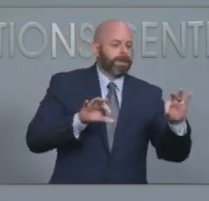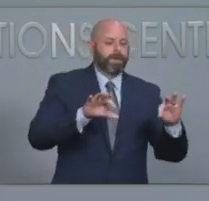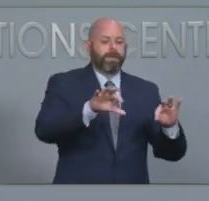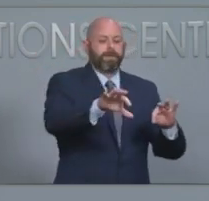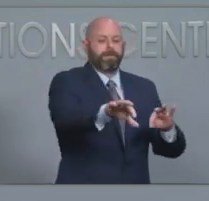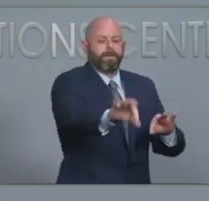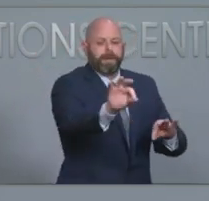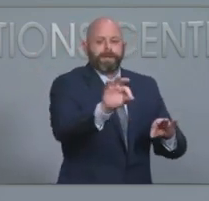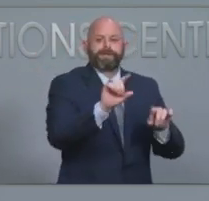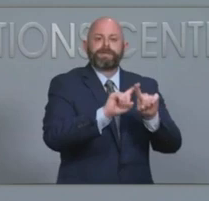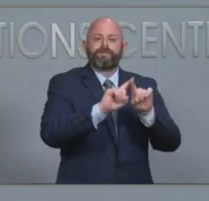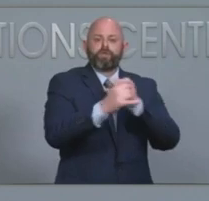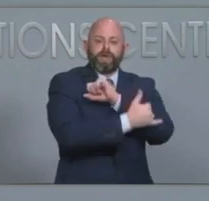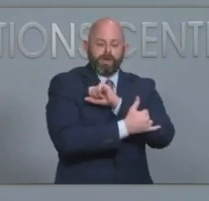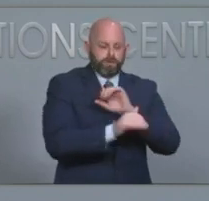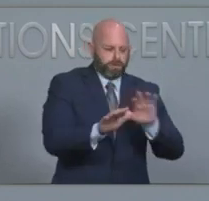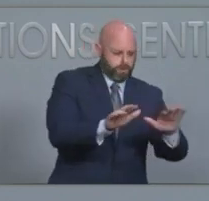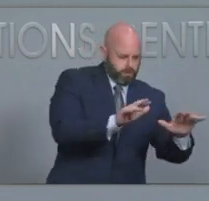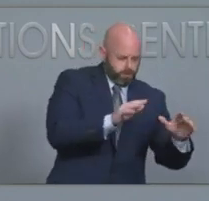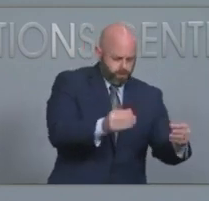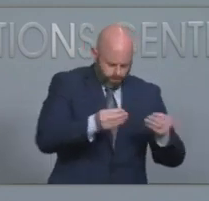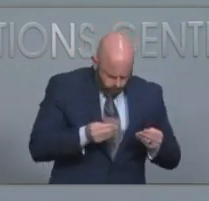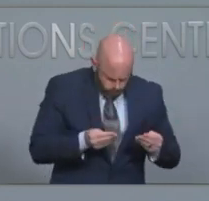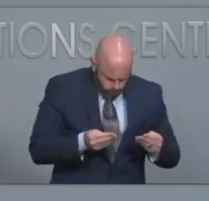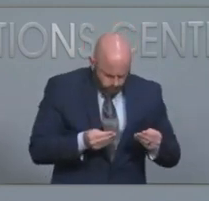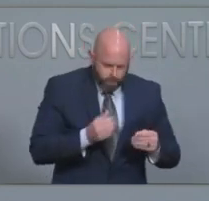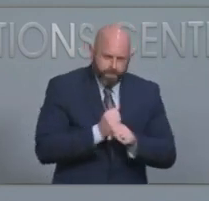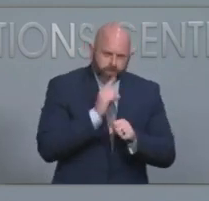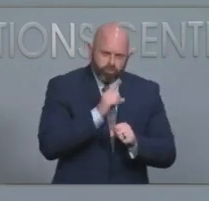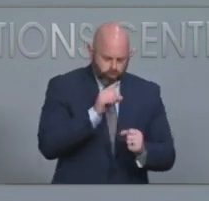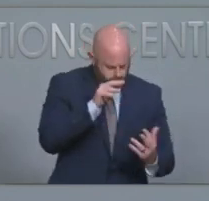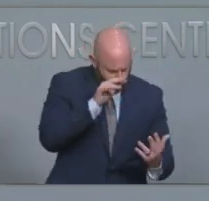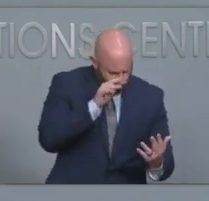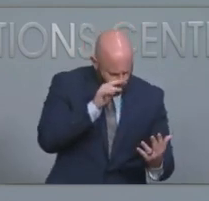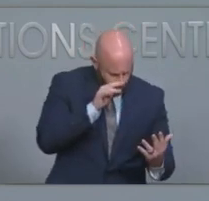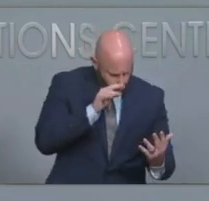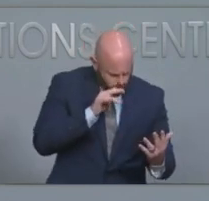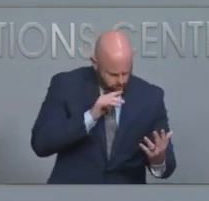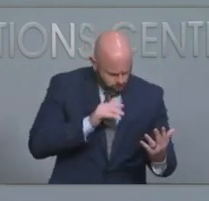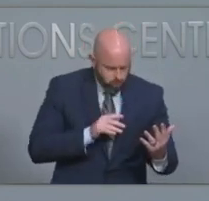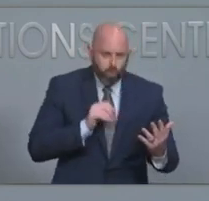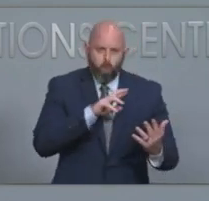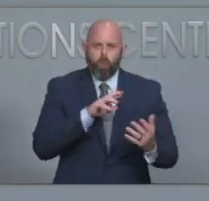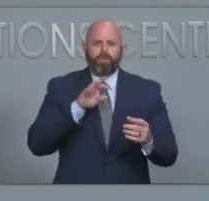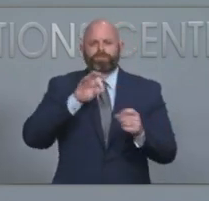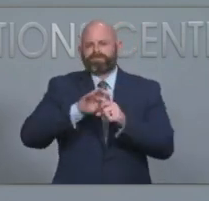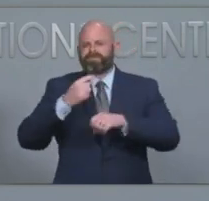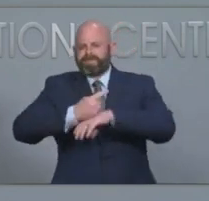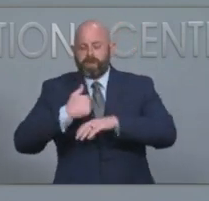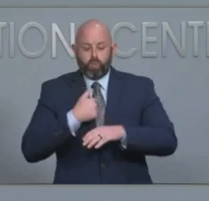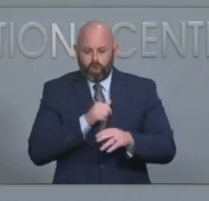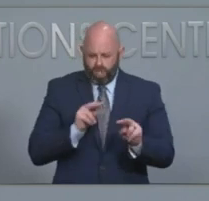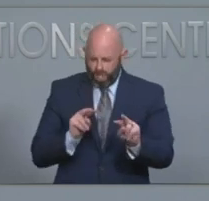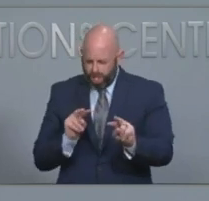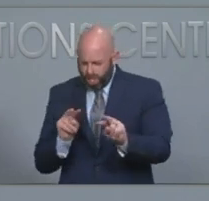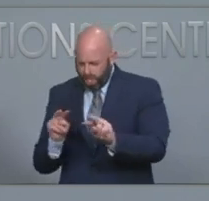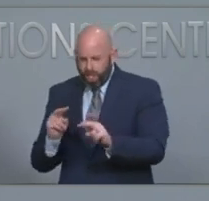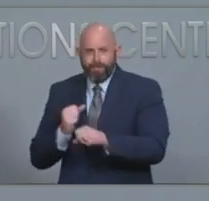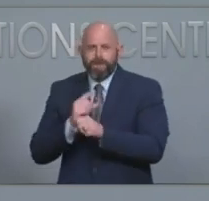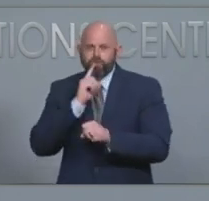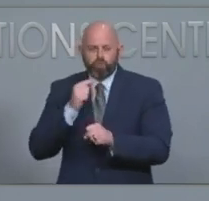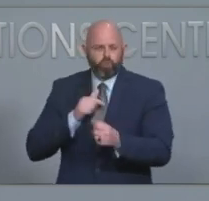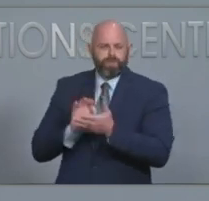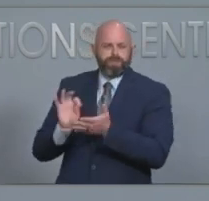or absentee by mail ballots or the precinct election day sites that they will hand-to-eye